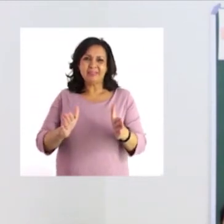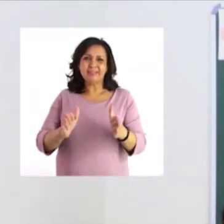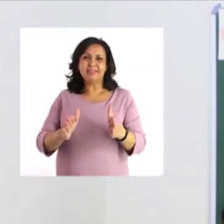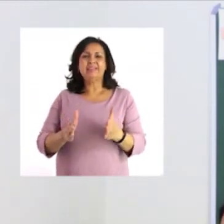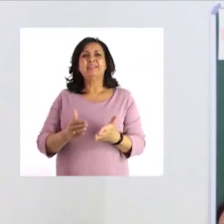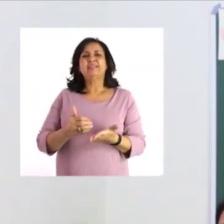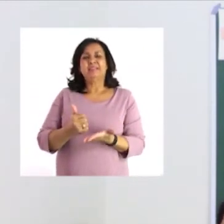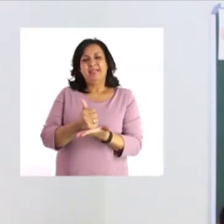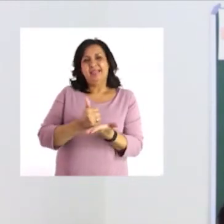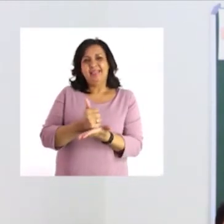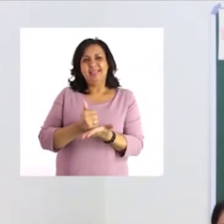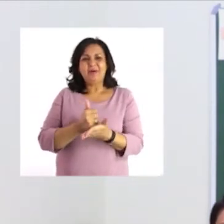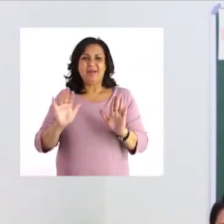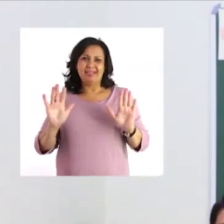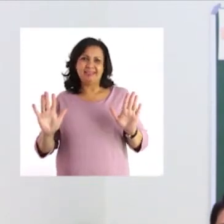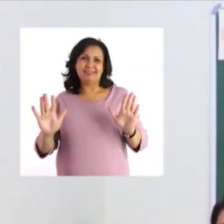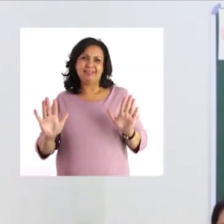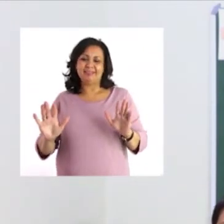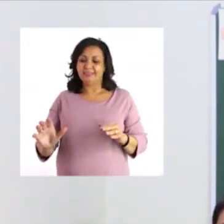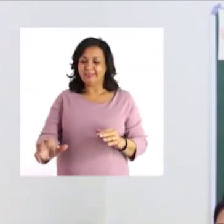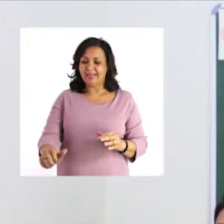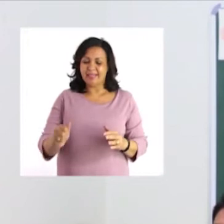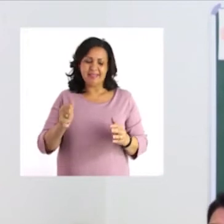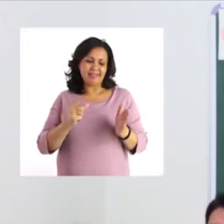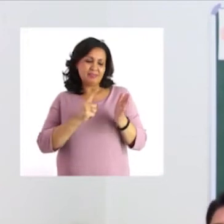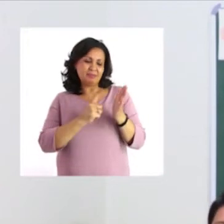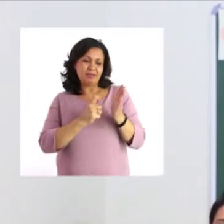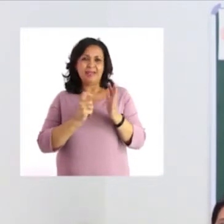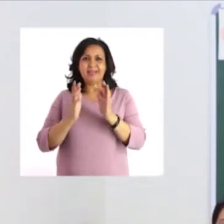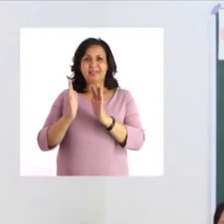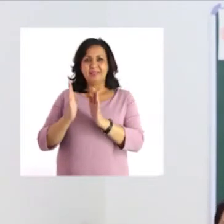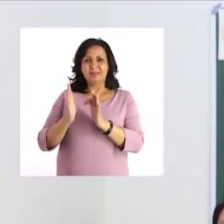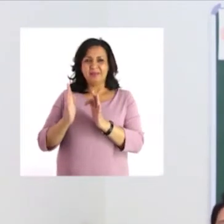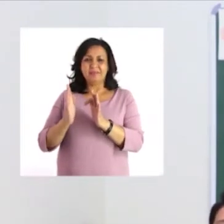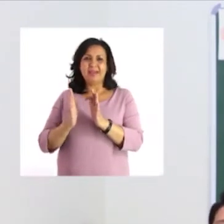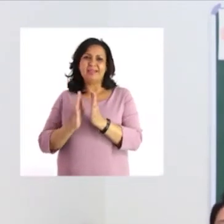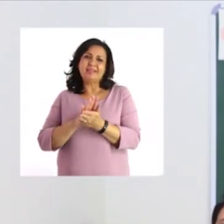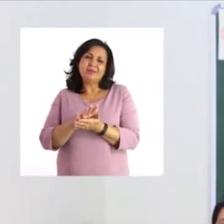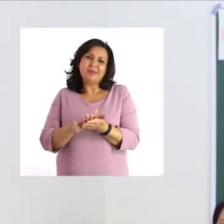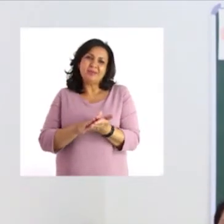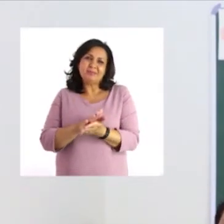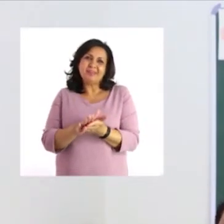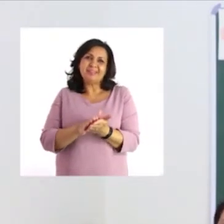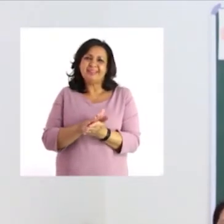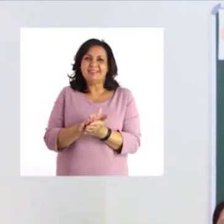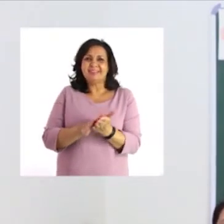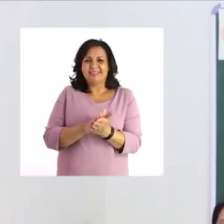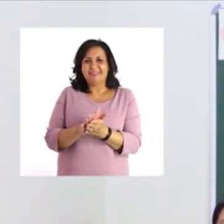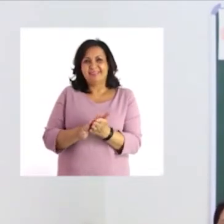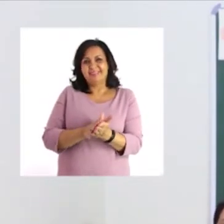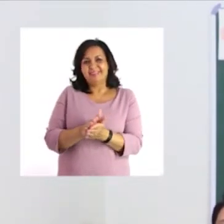our hands. We take the sanitizer, we spray it on the inside of our hands, and we rub our hands